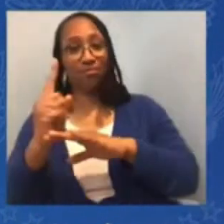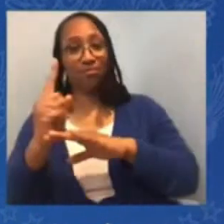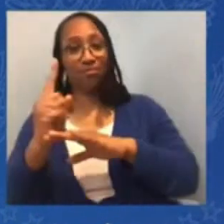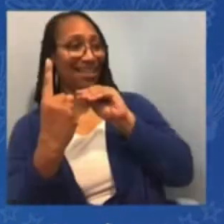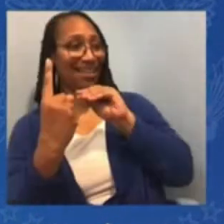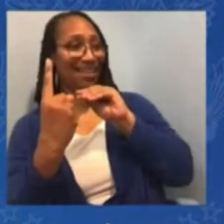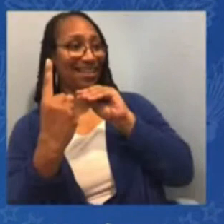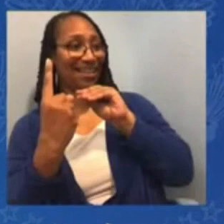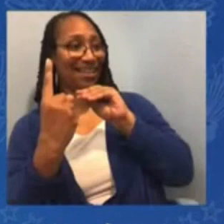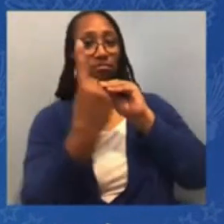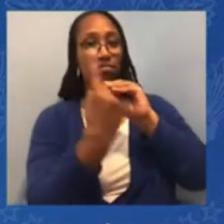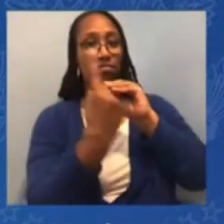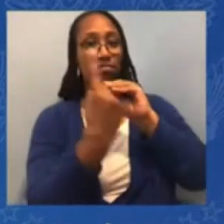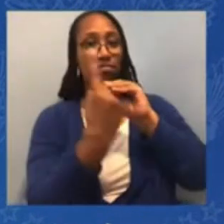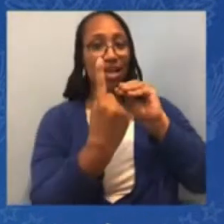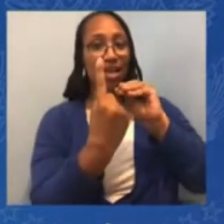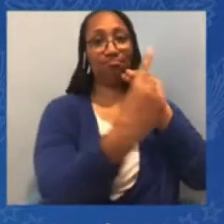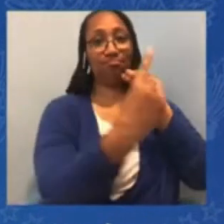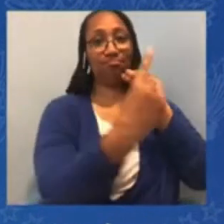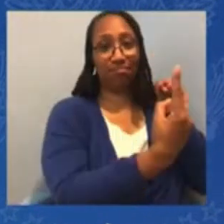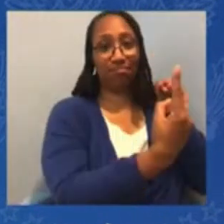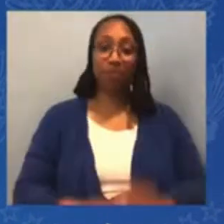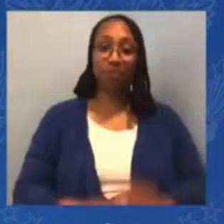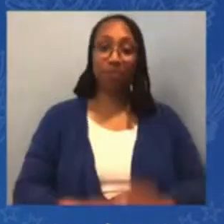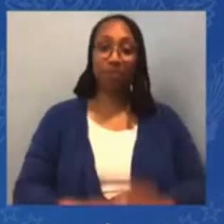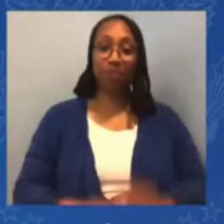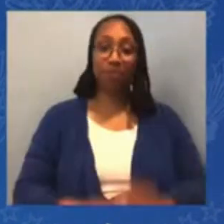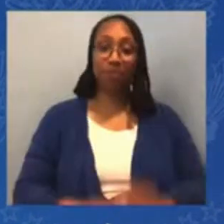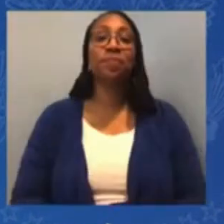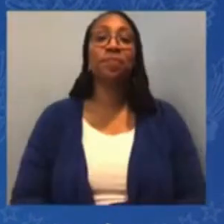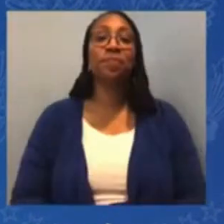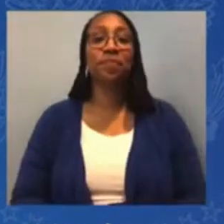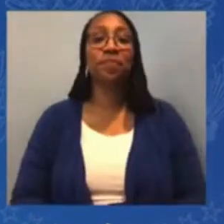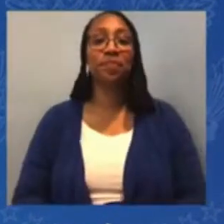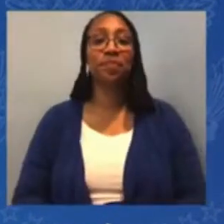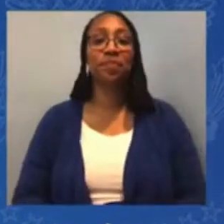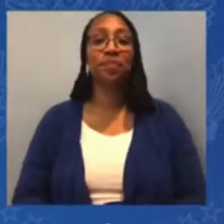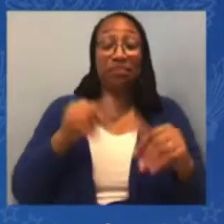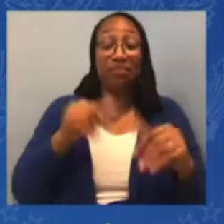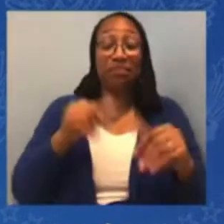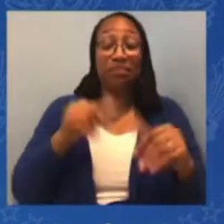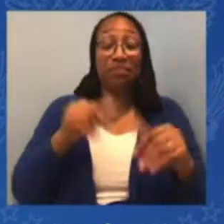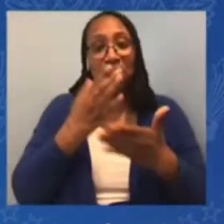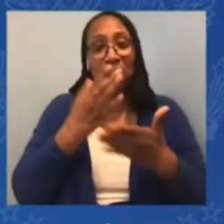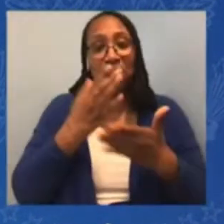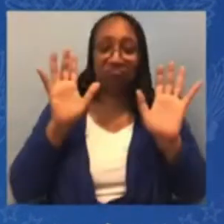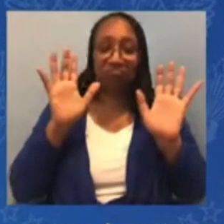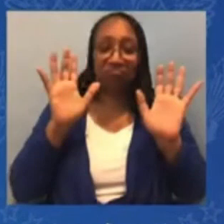you, I promise. All right. God save the Queen, man.